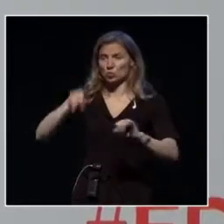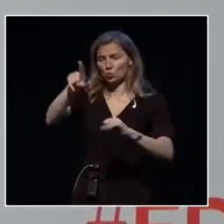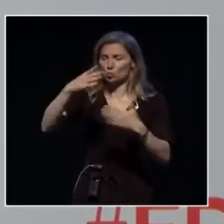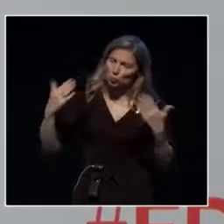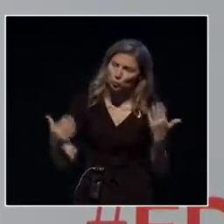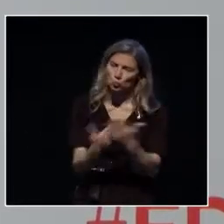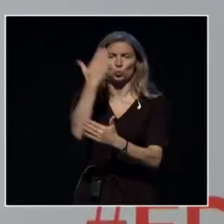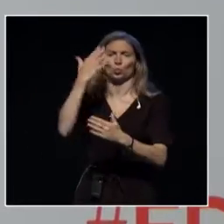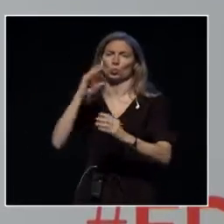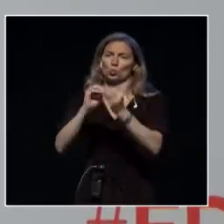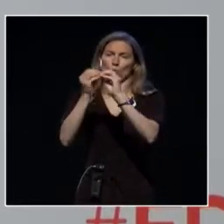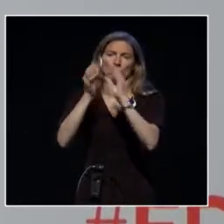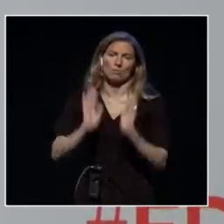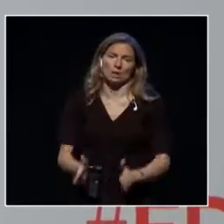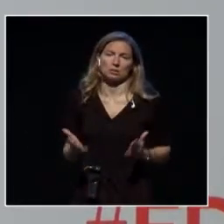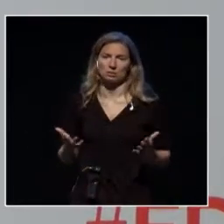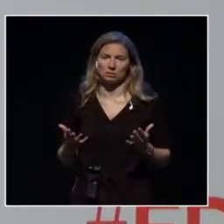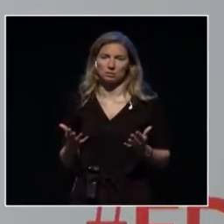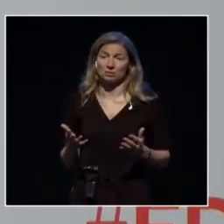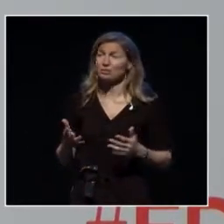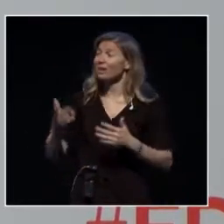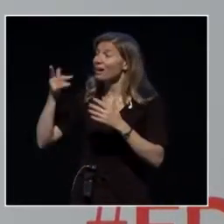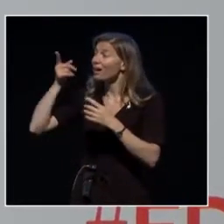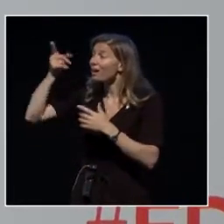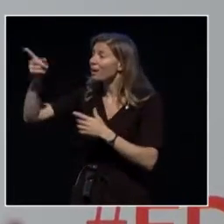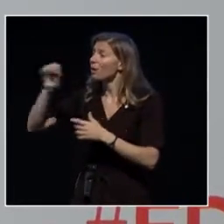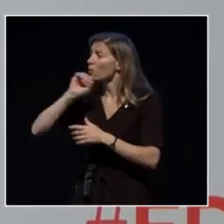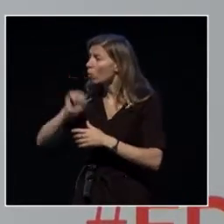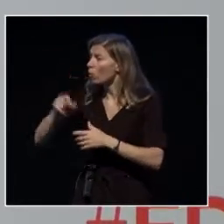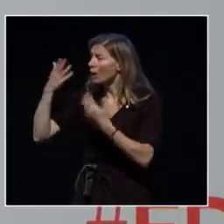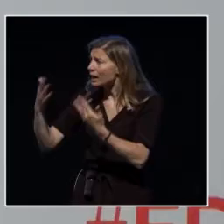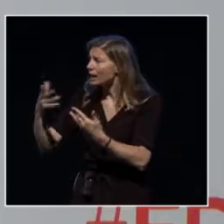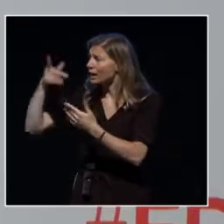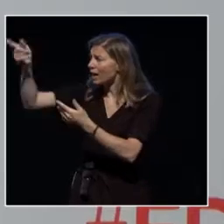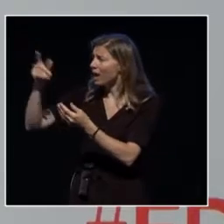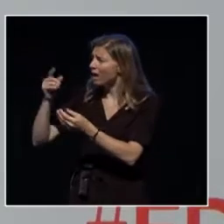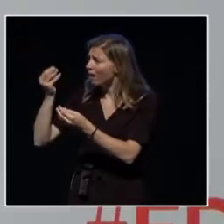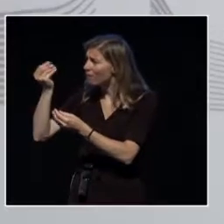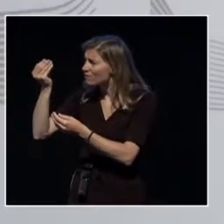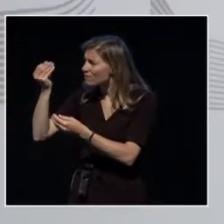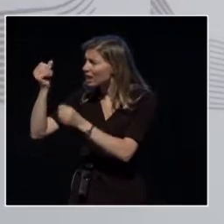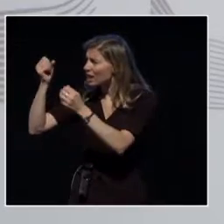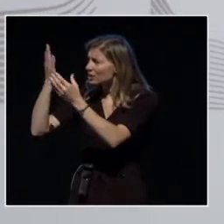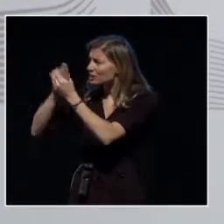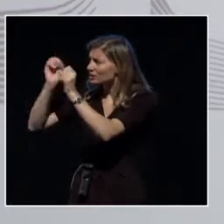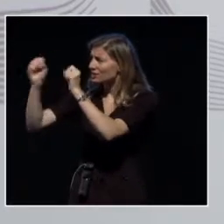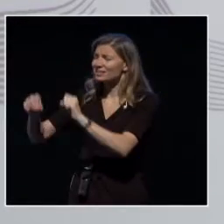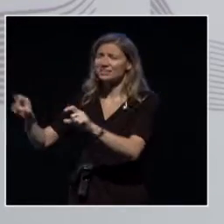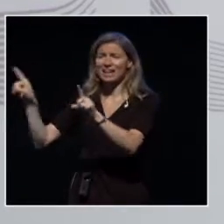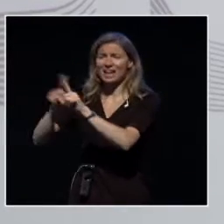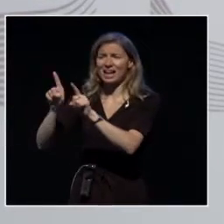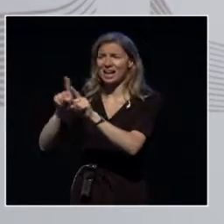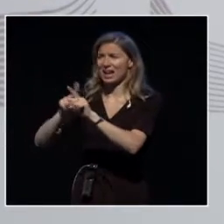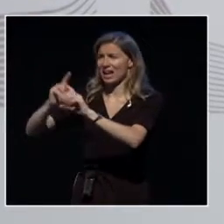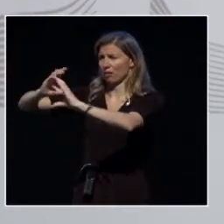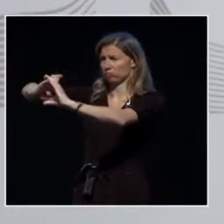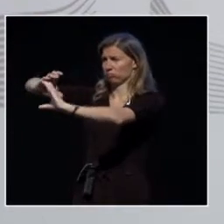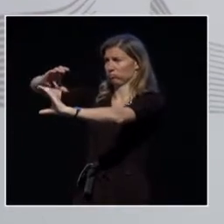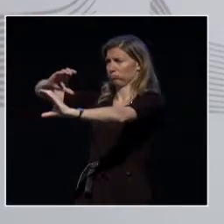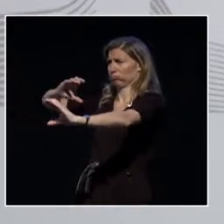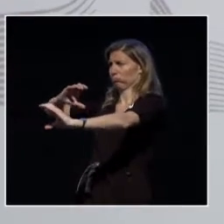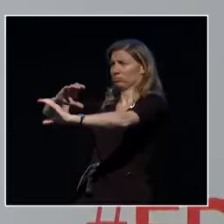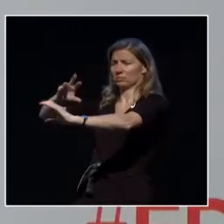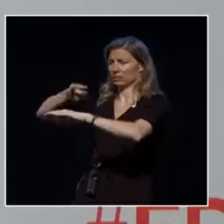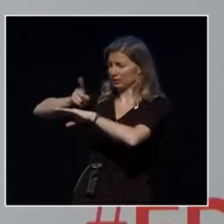because they're not built for that purpose. I said conventional banks are like super tankers. They go to the